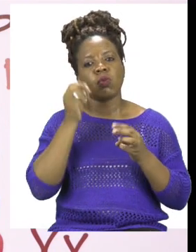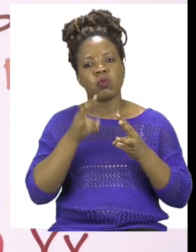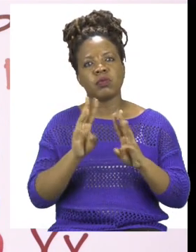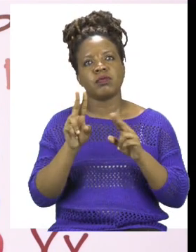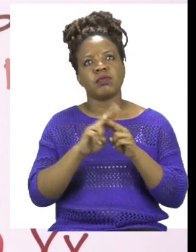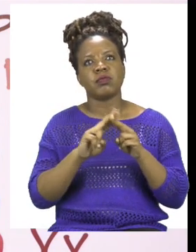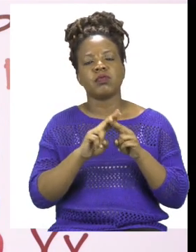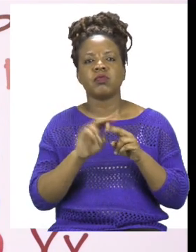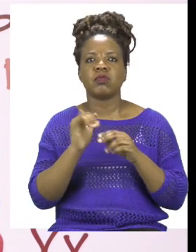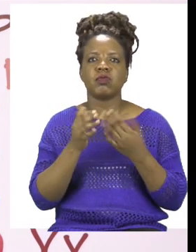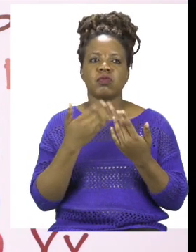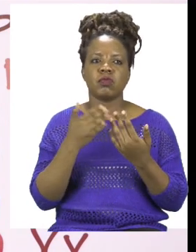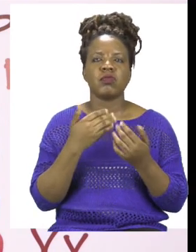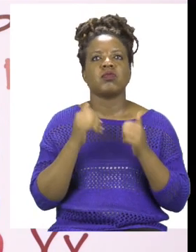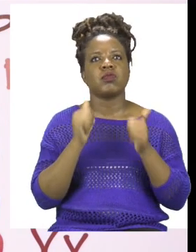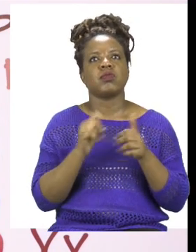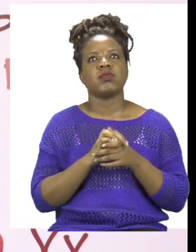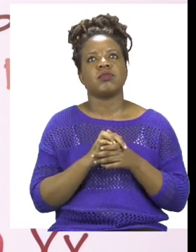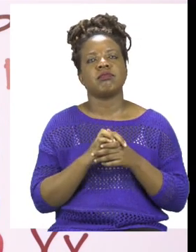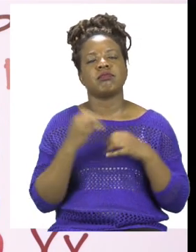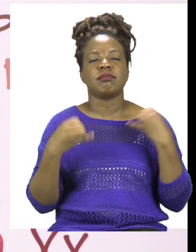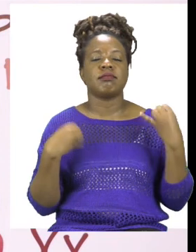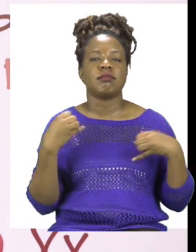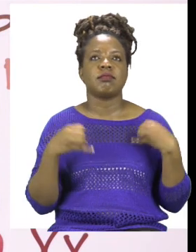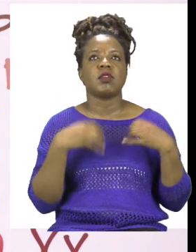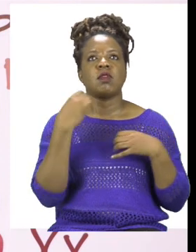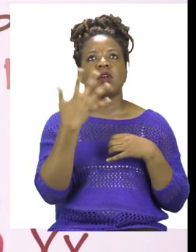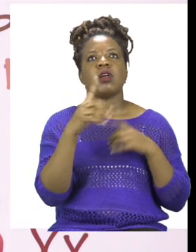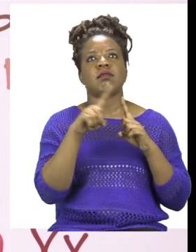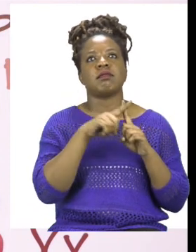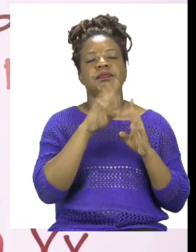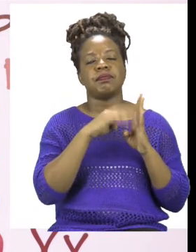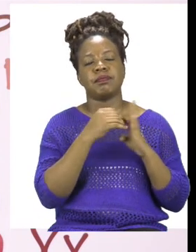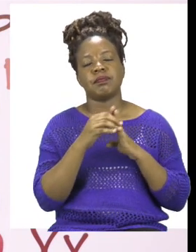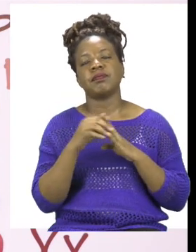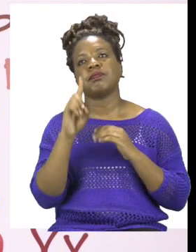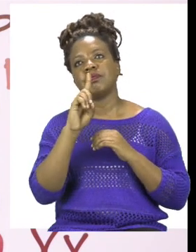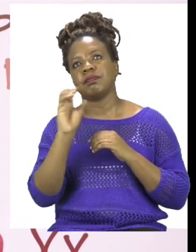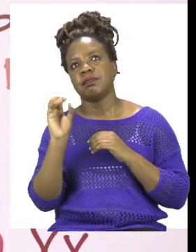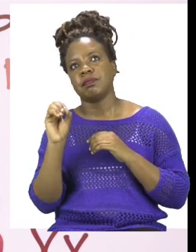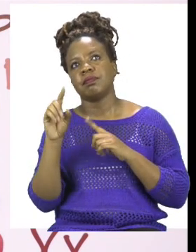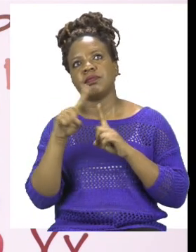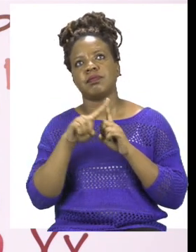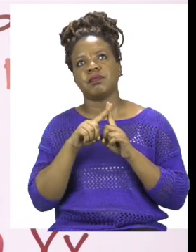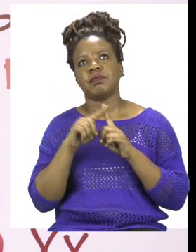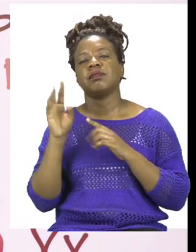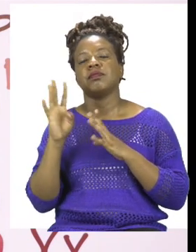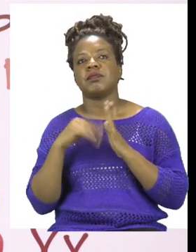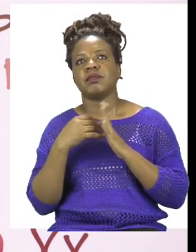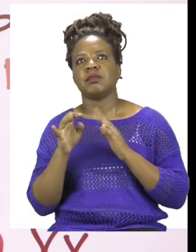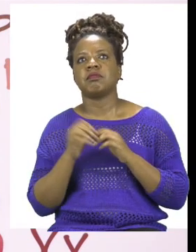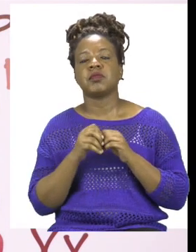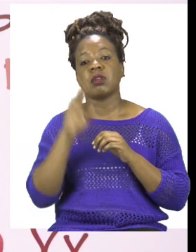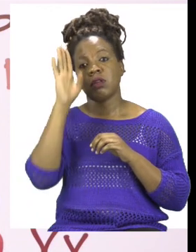Have fun with the 5 times table as well as the 10 times table. And don't forget the little rules and tricks that I've just